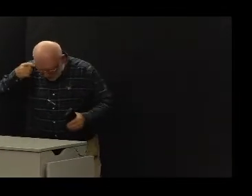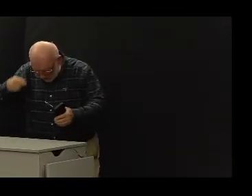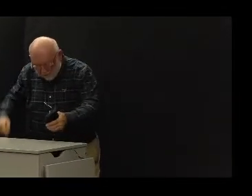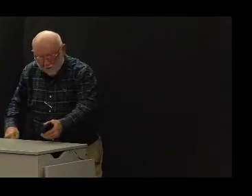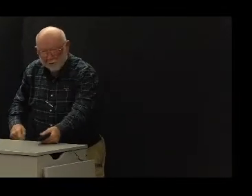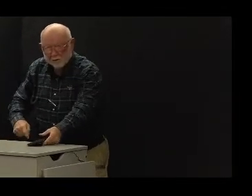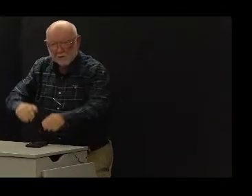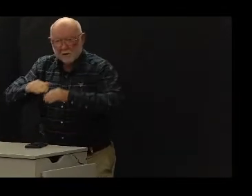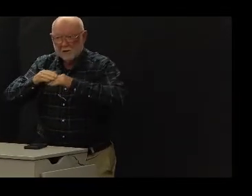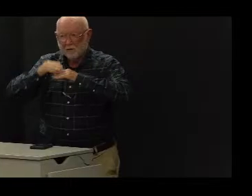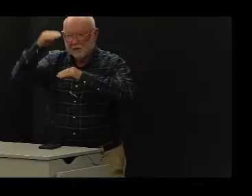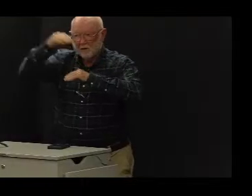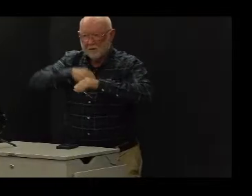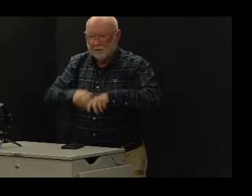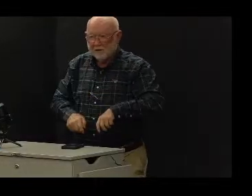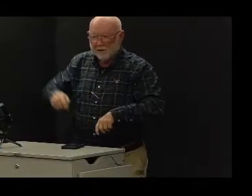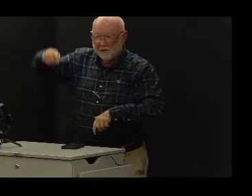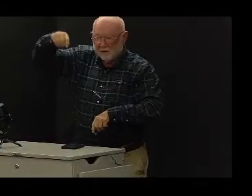You know what?